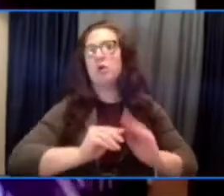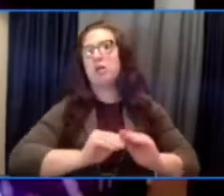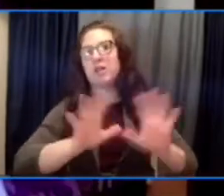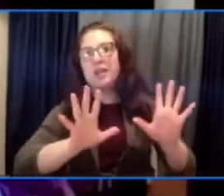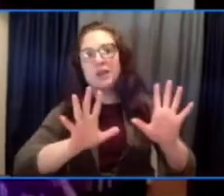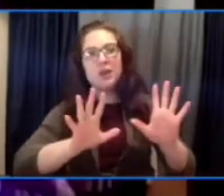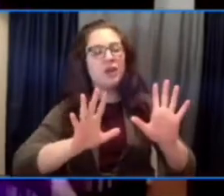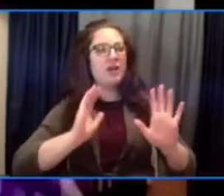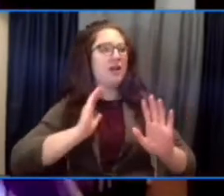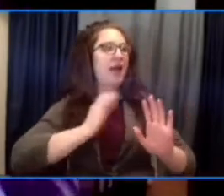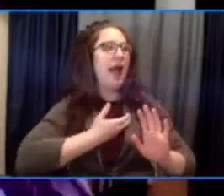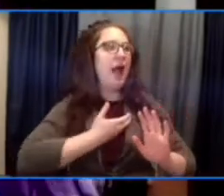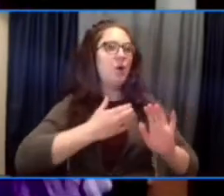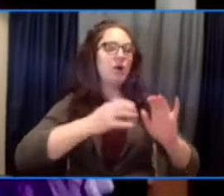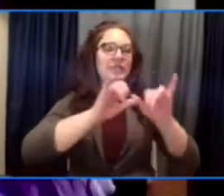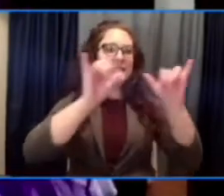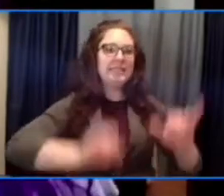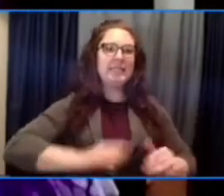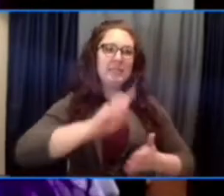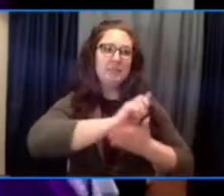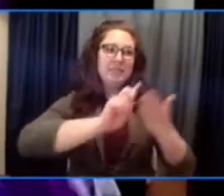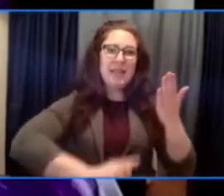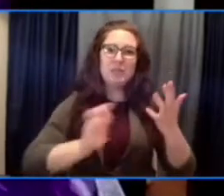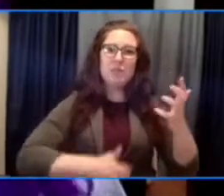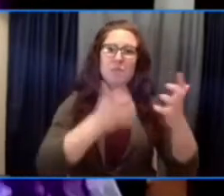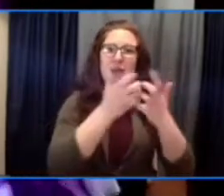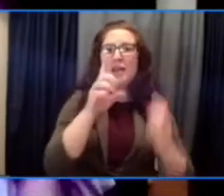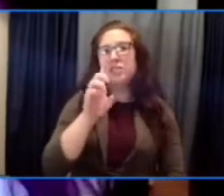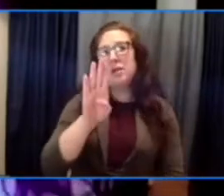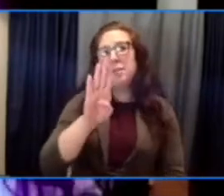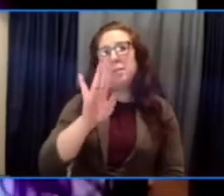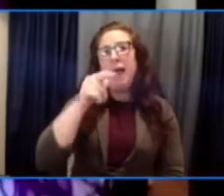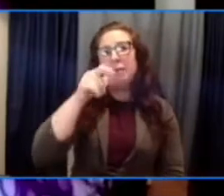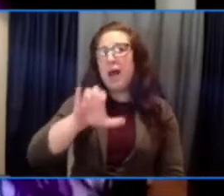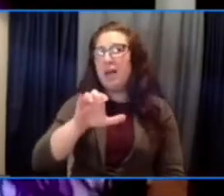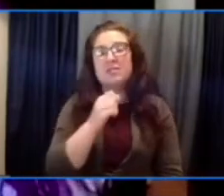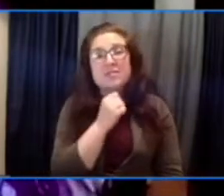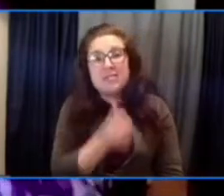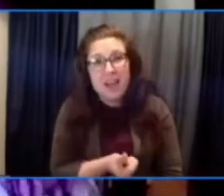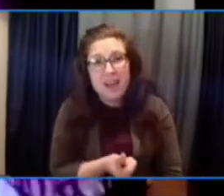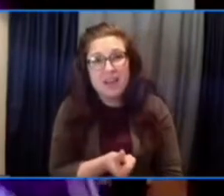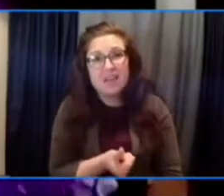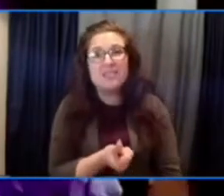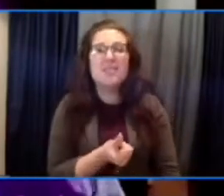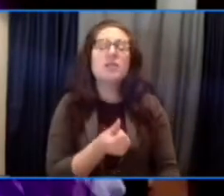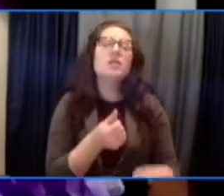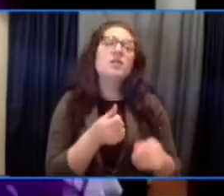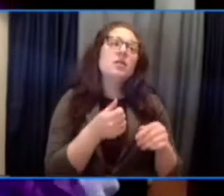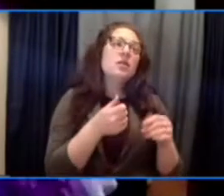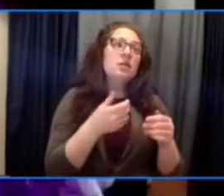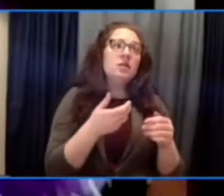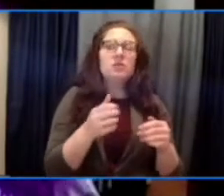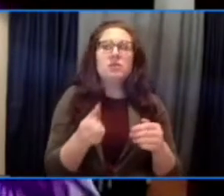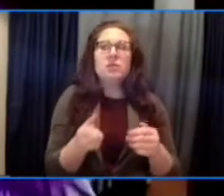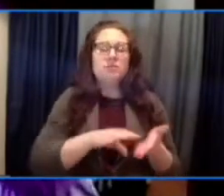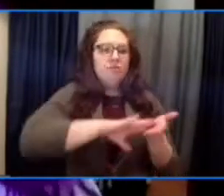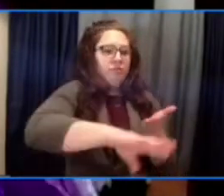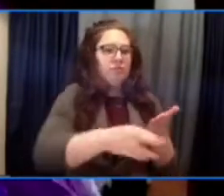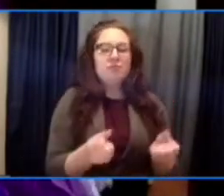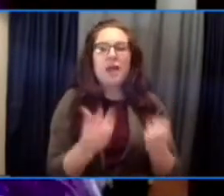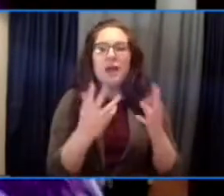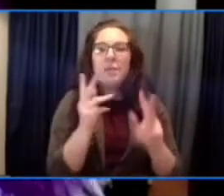of Black, Latinx, Asian Pacific Islander, Indigenous, and other marginalized people. And that did not change with the start of a